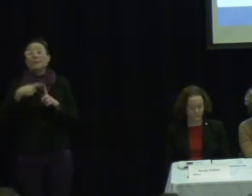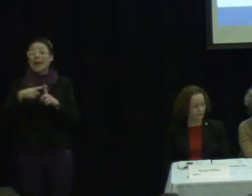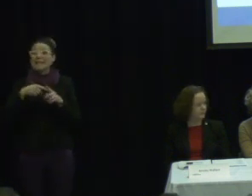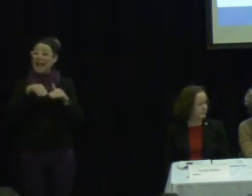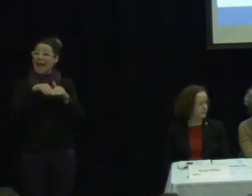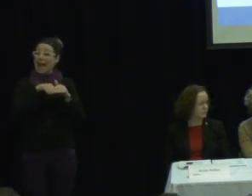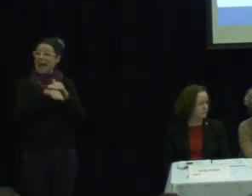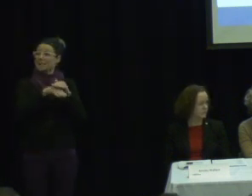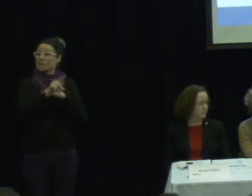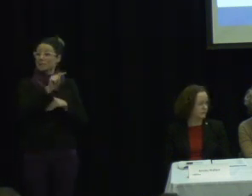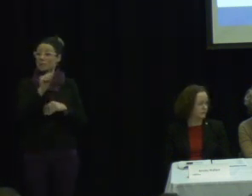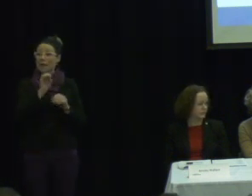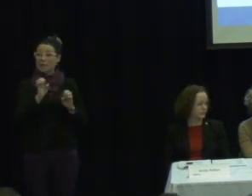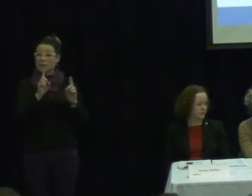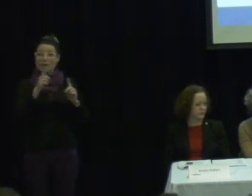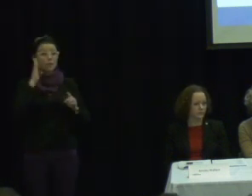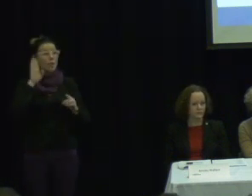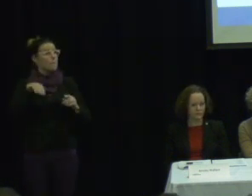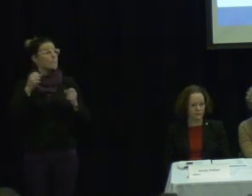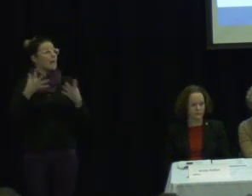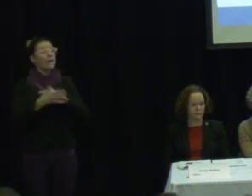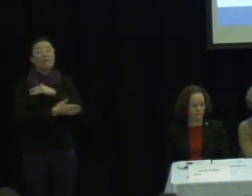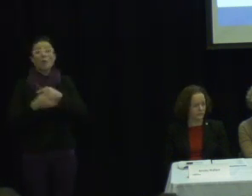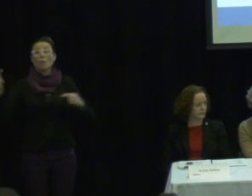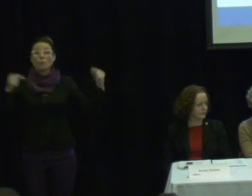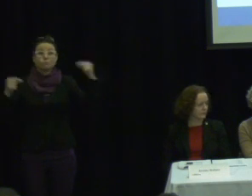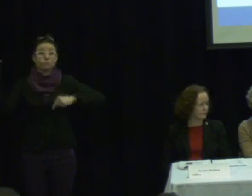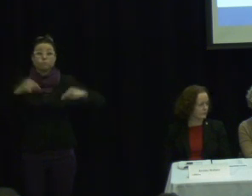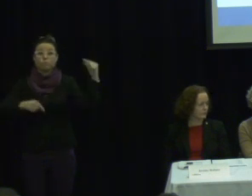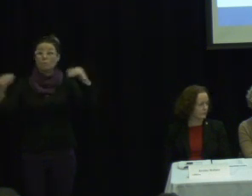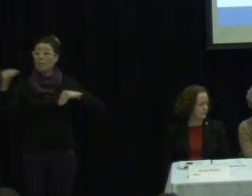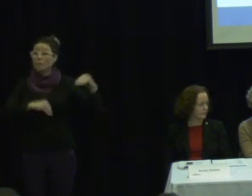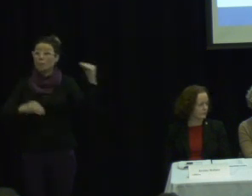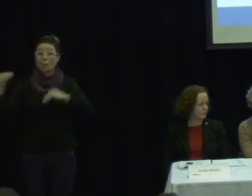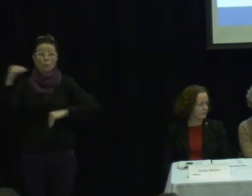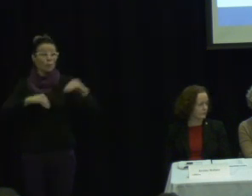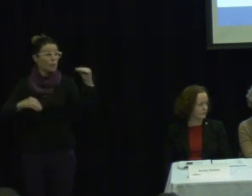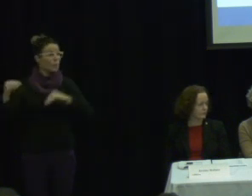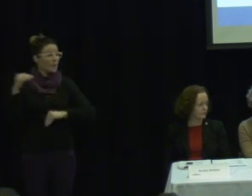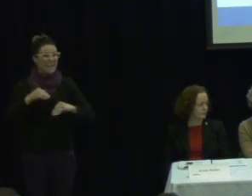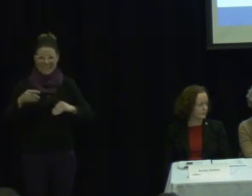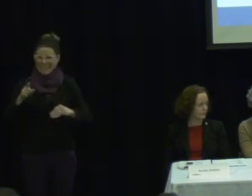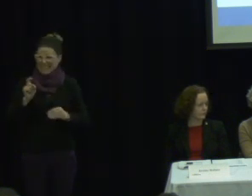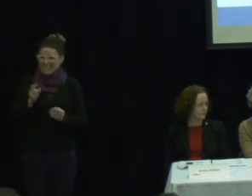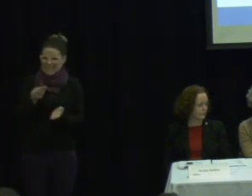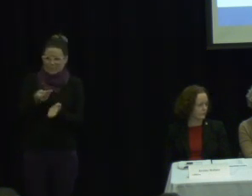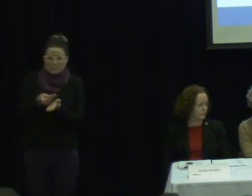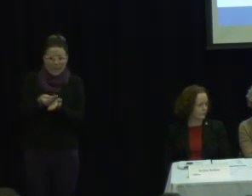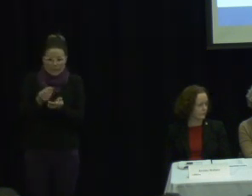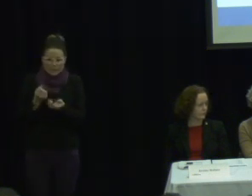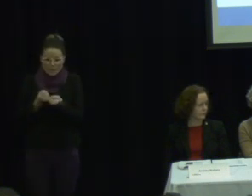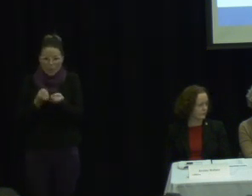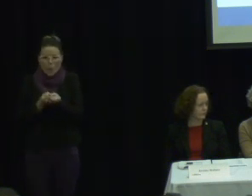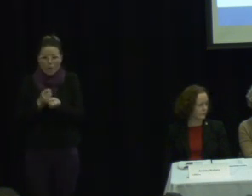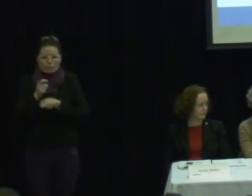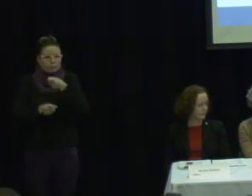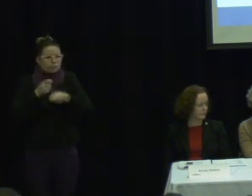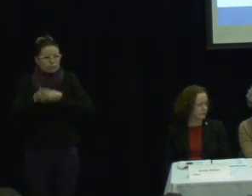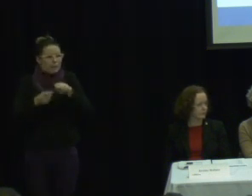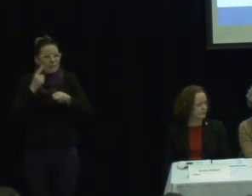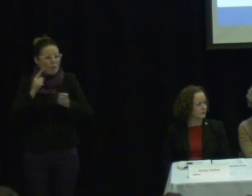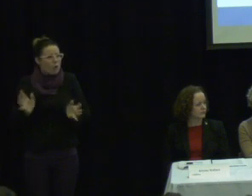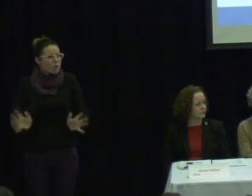of folks are coming as new Americans to us, for example, who need philanthropic help to try to get here, because there, many of them, if they're